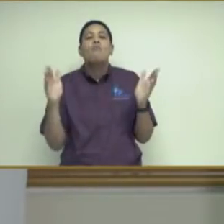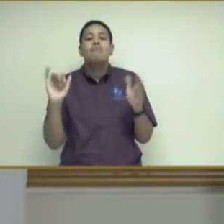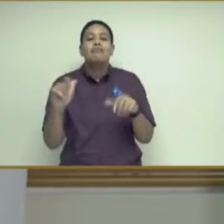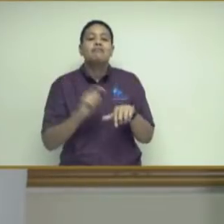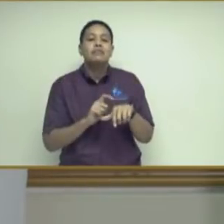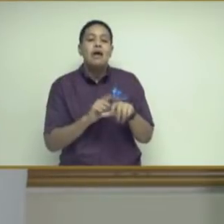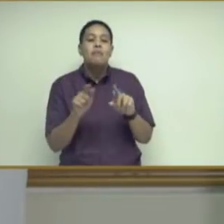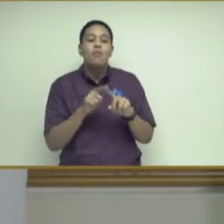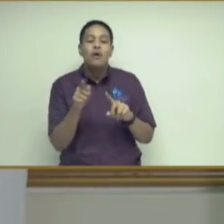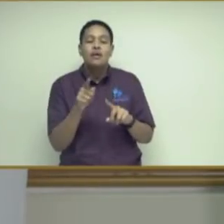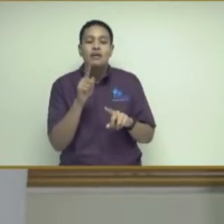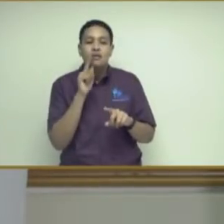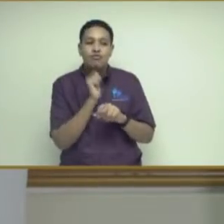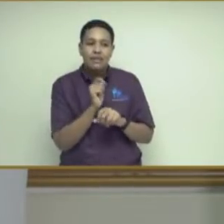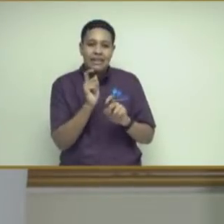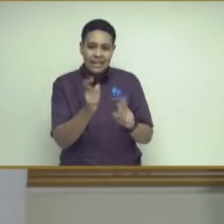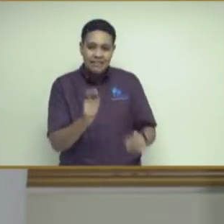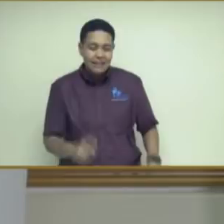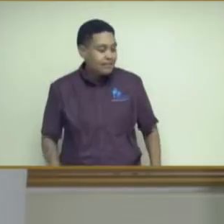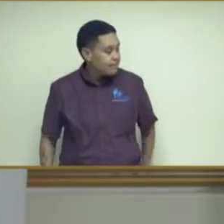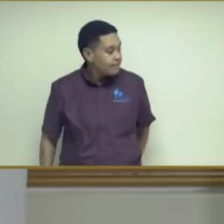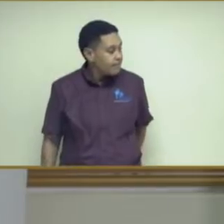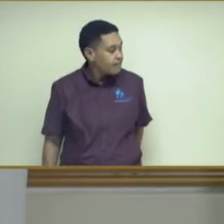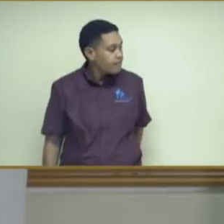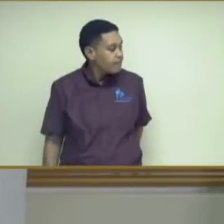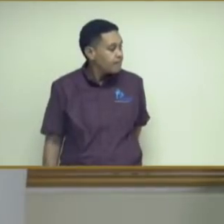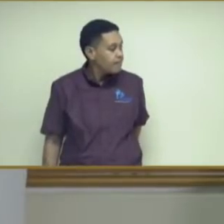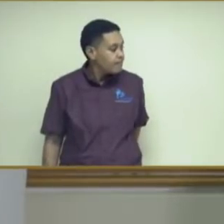time when it was given.